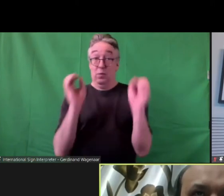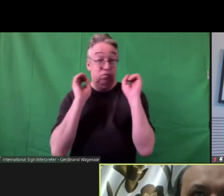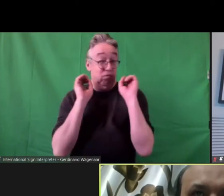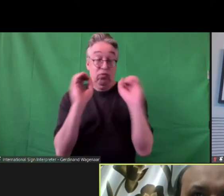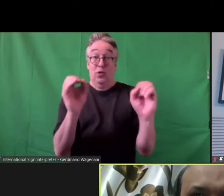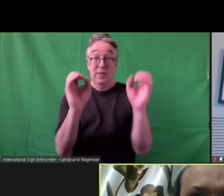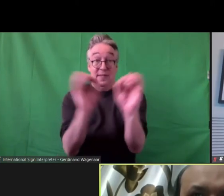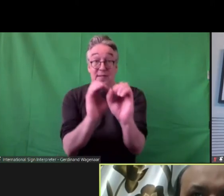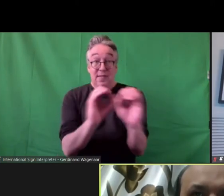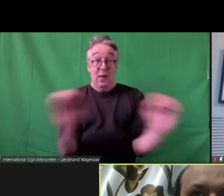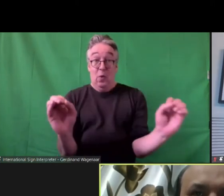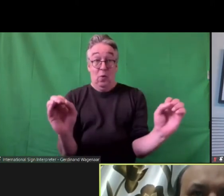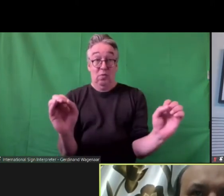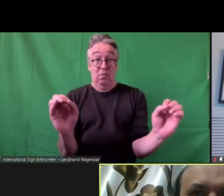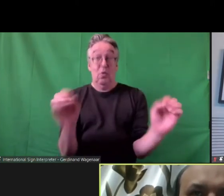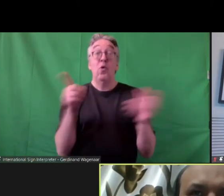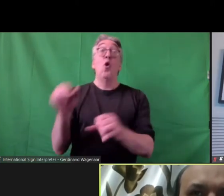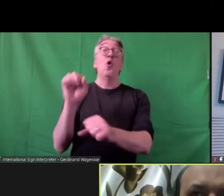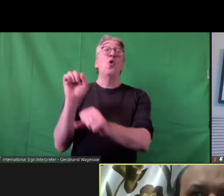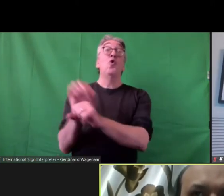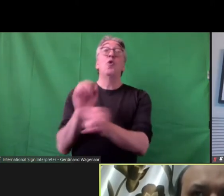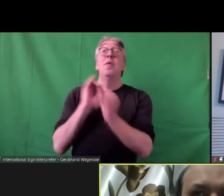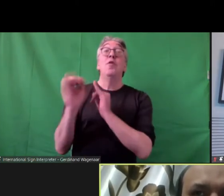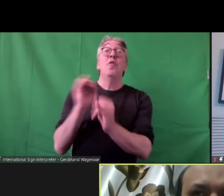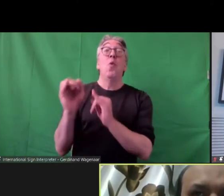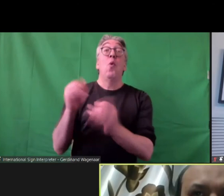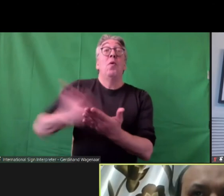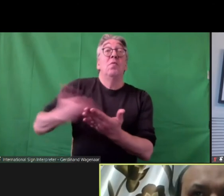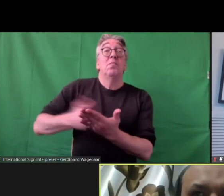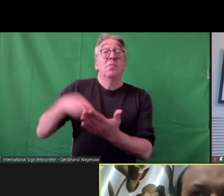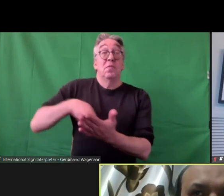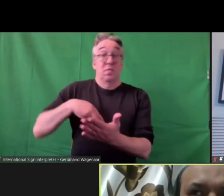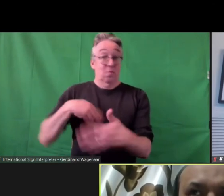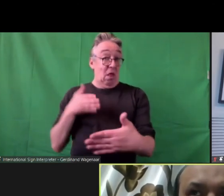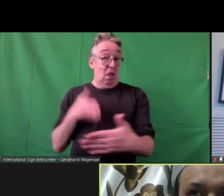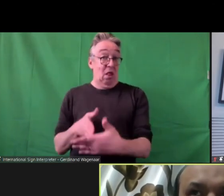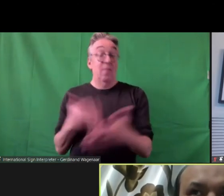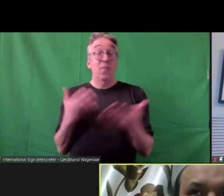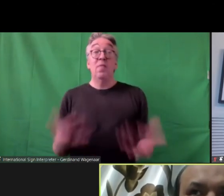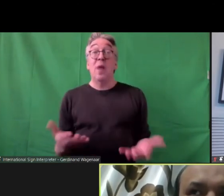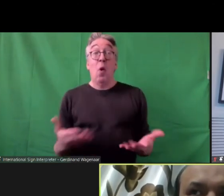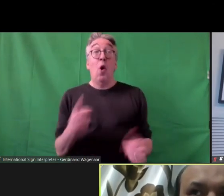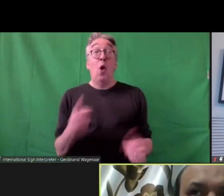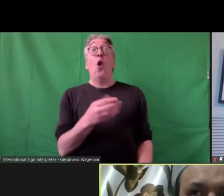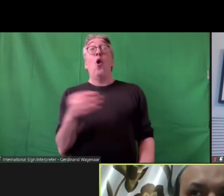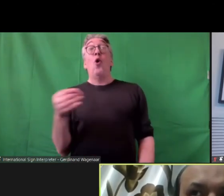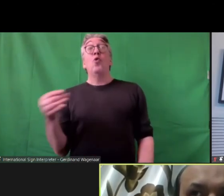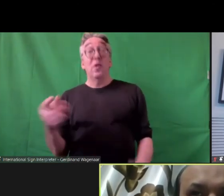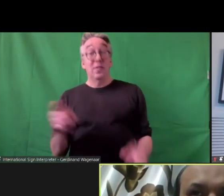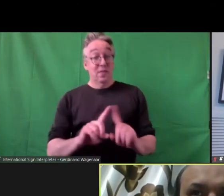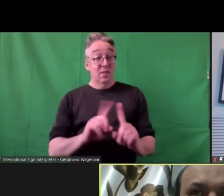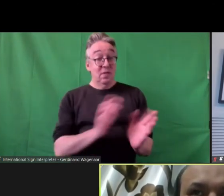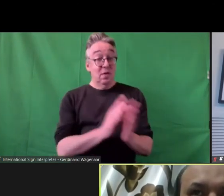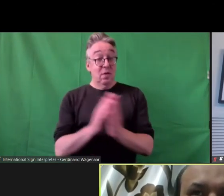prepare for interview. Now we are making hundreds of multimedia books, accessible ebooks for the people with